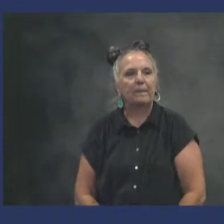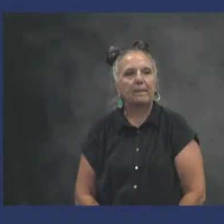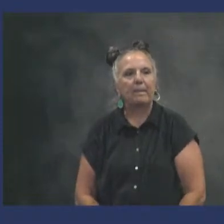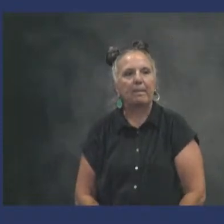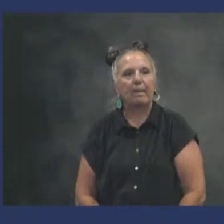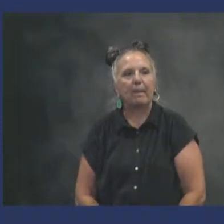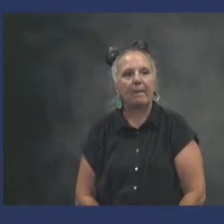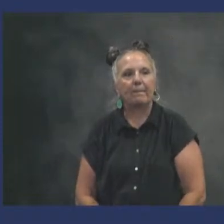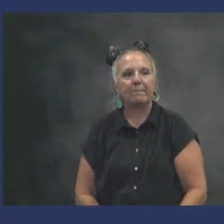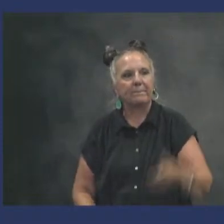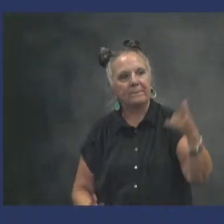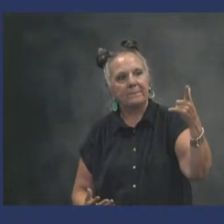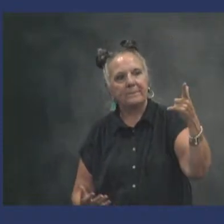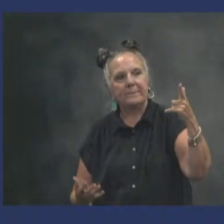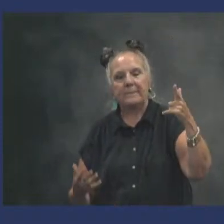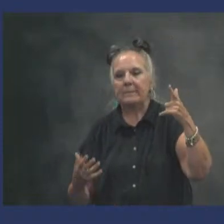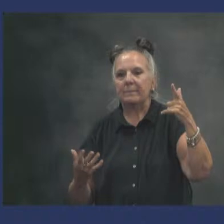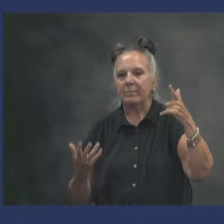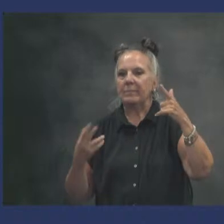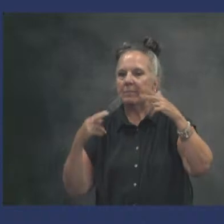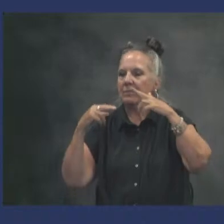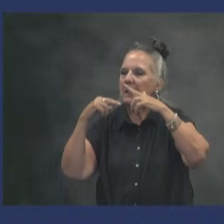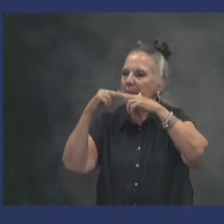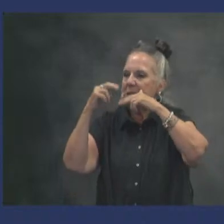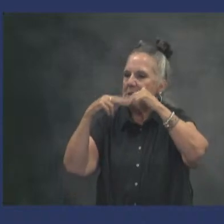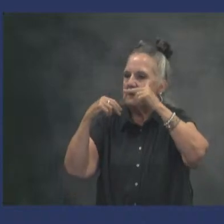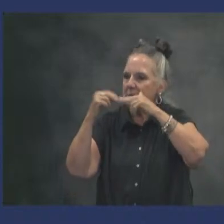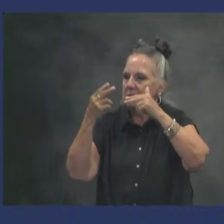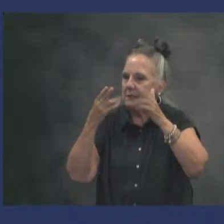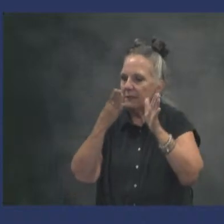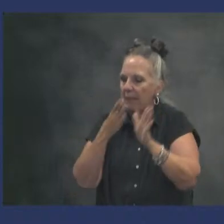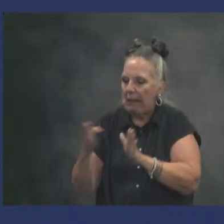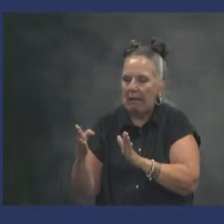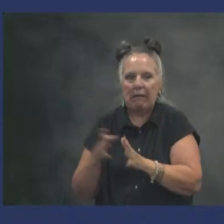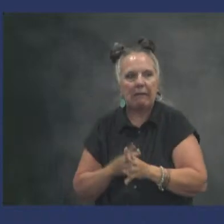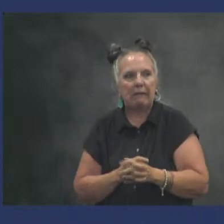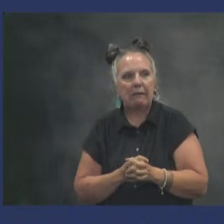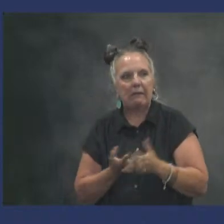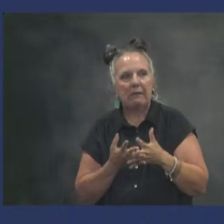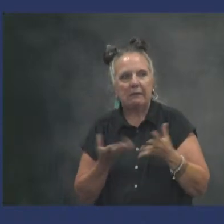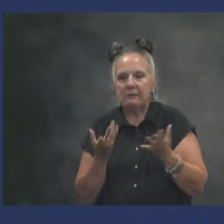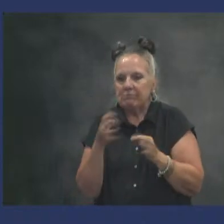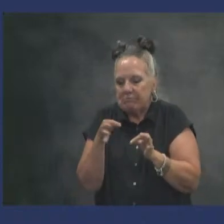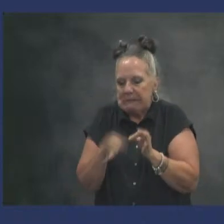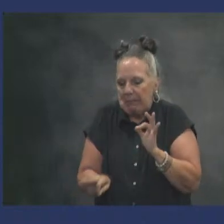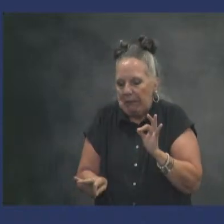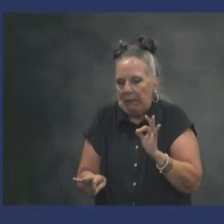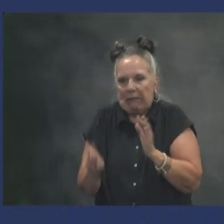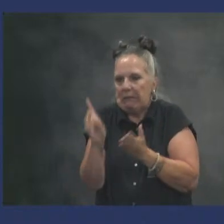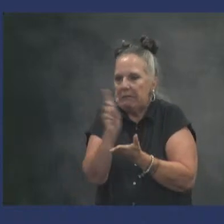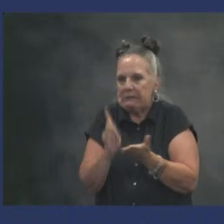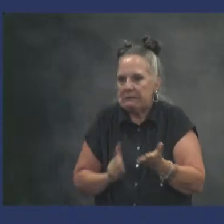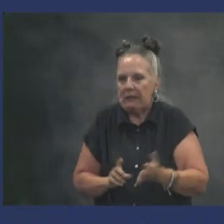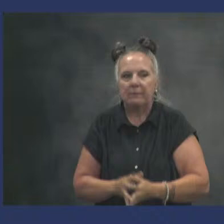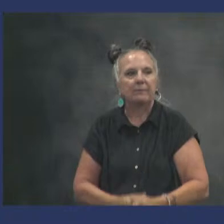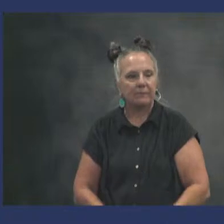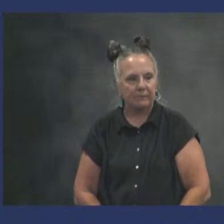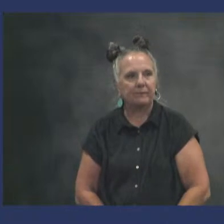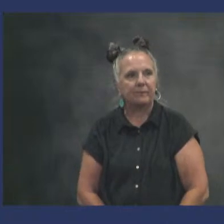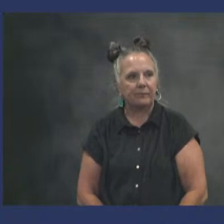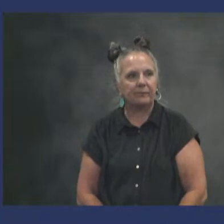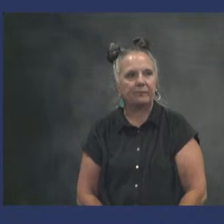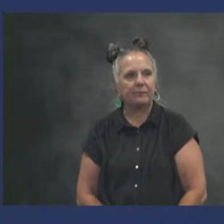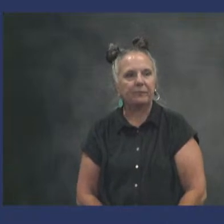And then this is just an evolving roof plan. Very straightforward and simple design on the roof plan as well.